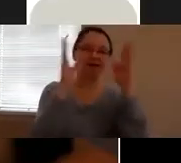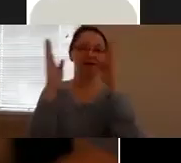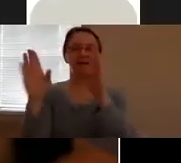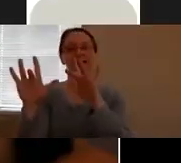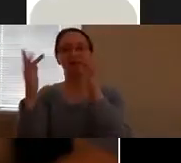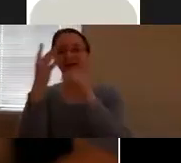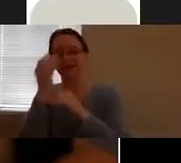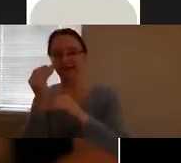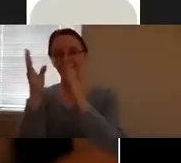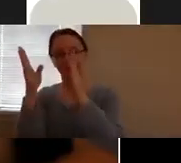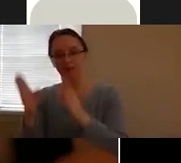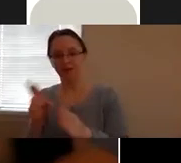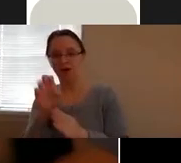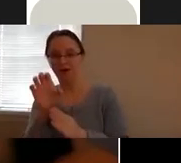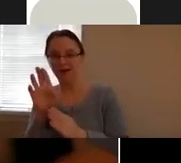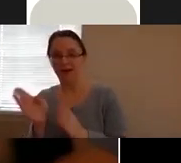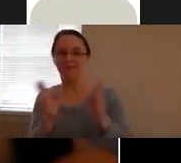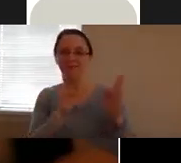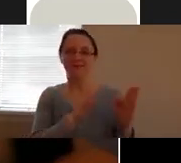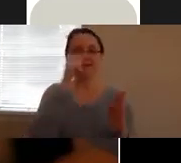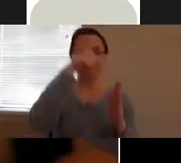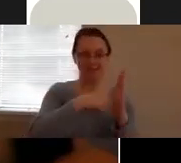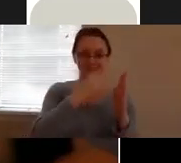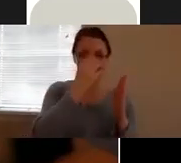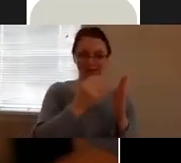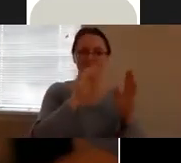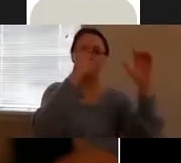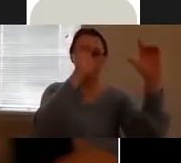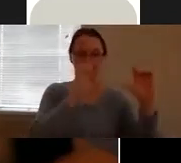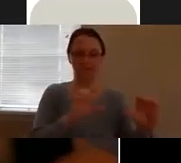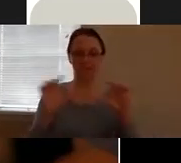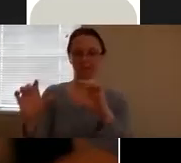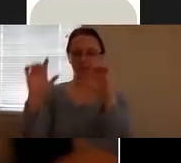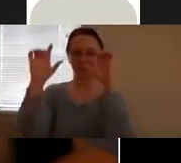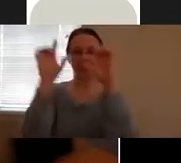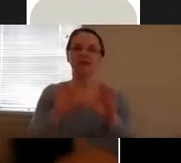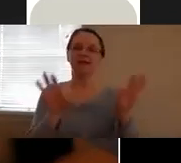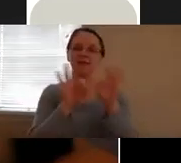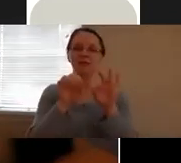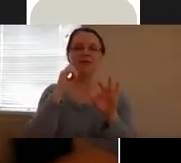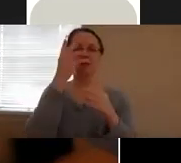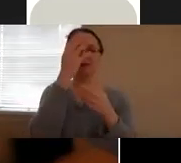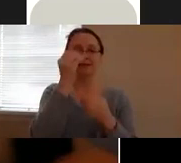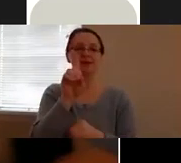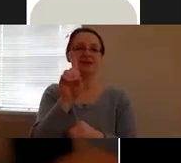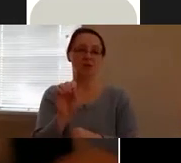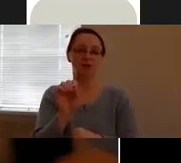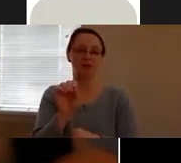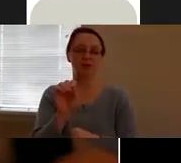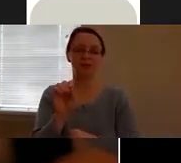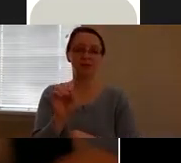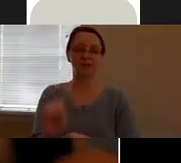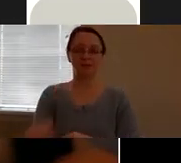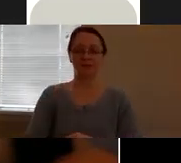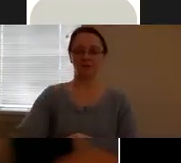and REM, or rapid eye movements. And these sleep stages are very important for sleep disorders like what I have, but